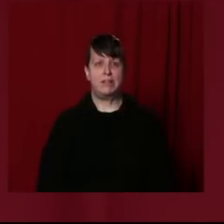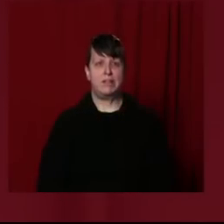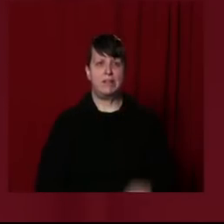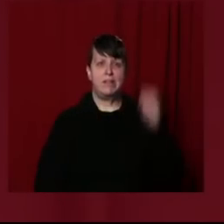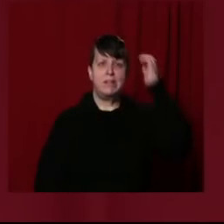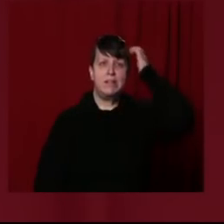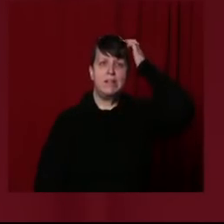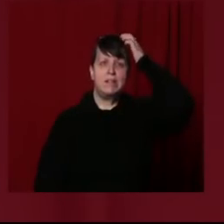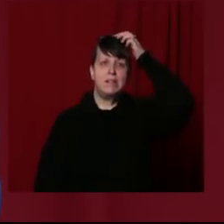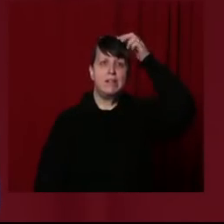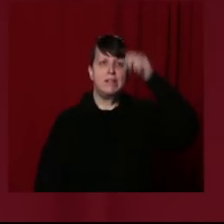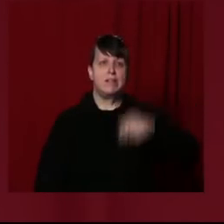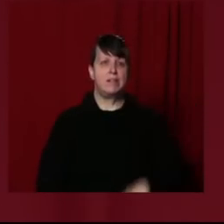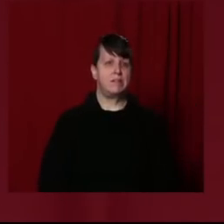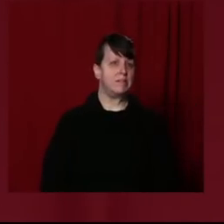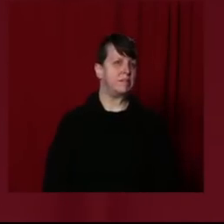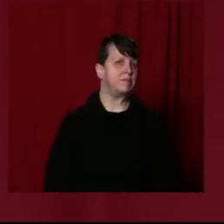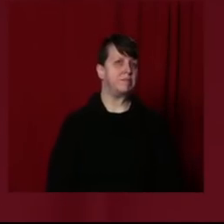our ceremony.